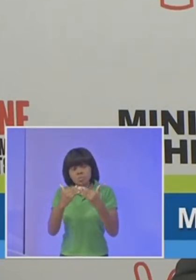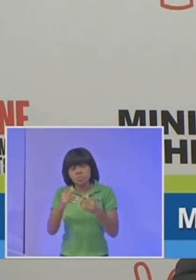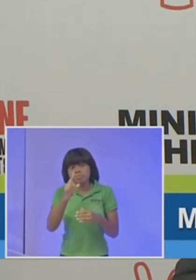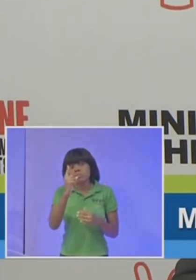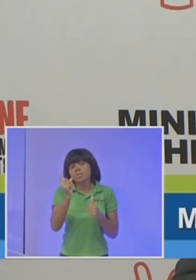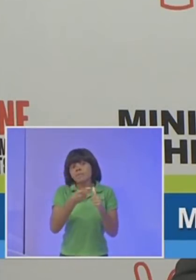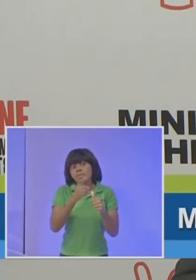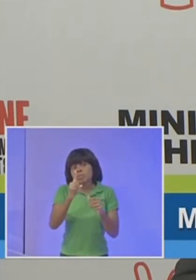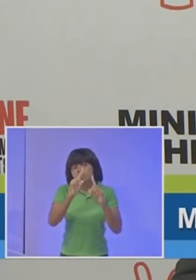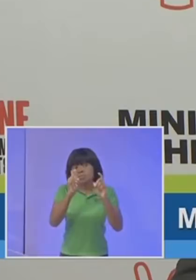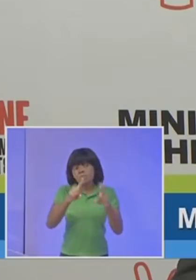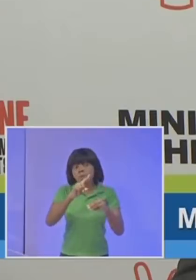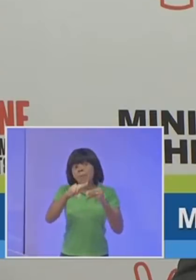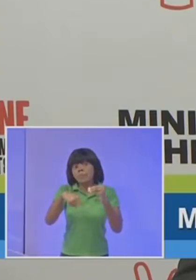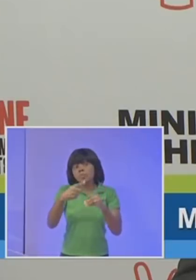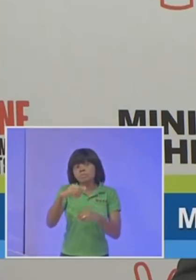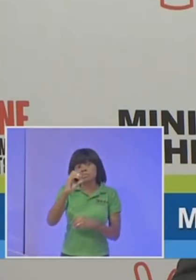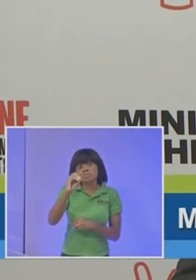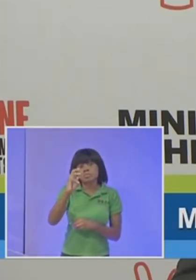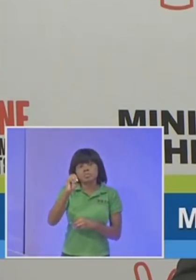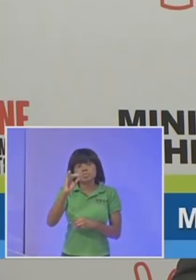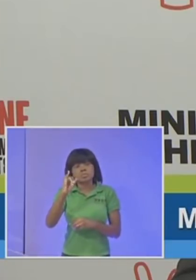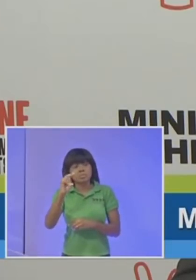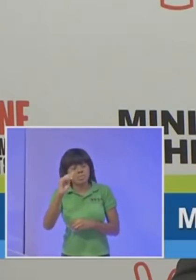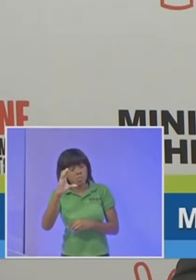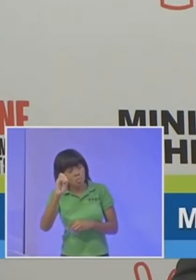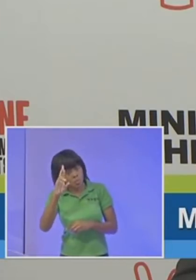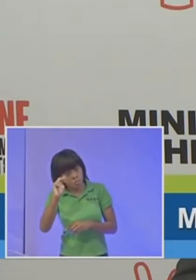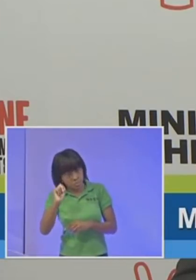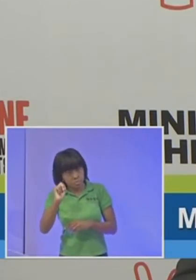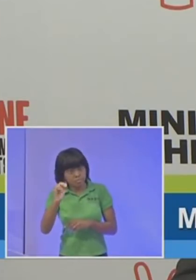0, patient 1, the index case on the Omicron variant,